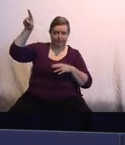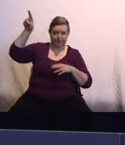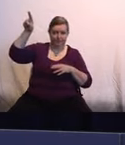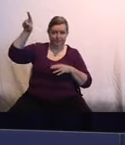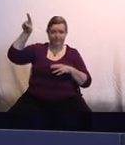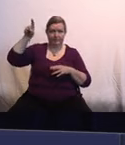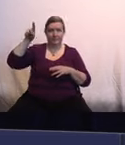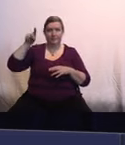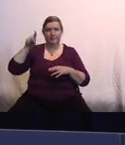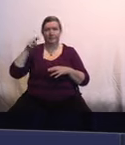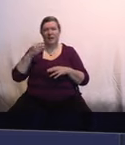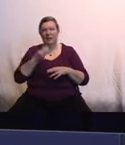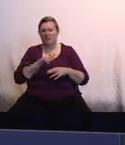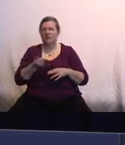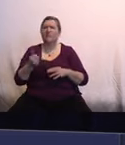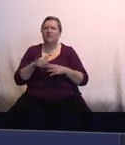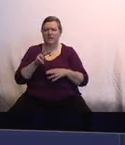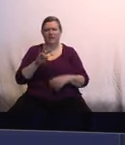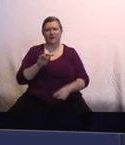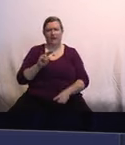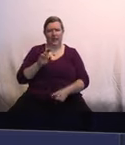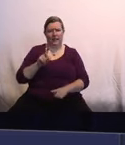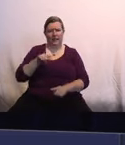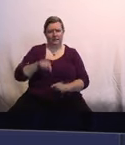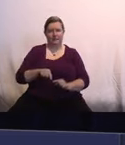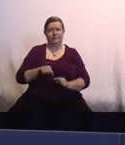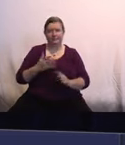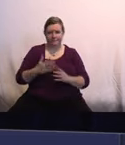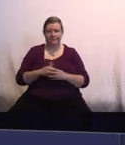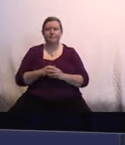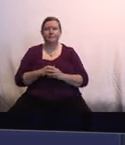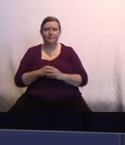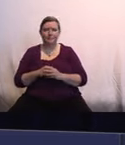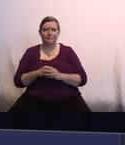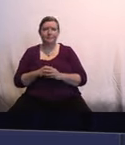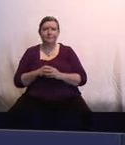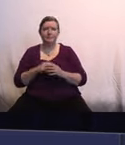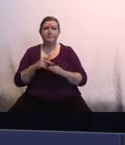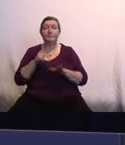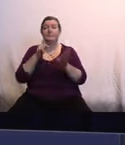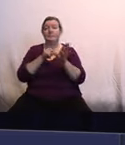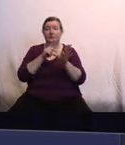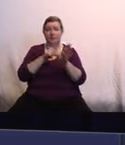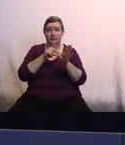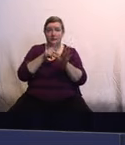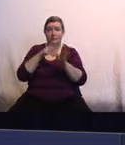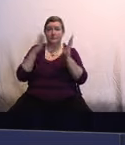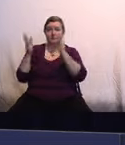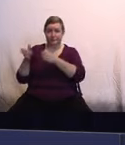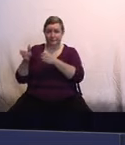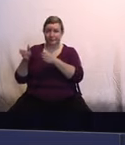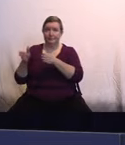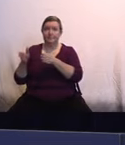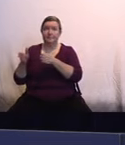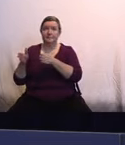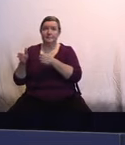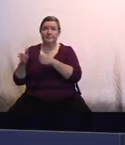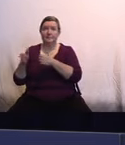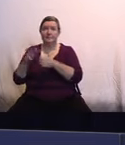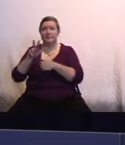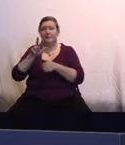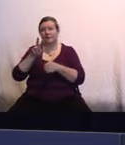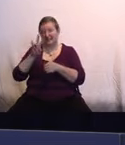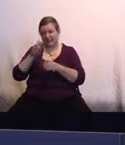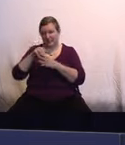residents. At our state psychiatric hospitals, we have 86 new cases among patients, 37 at Trenton, 28 at